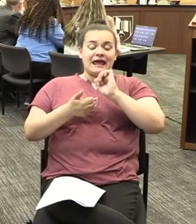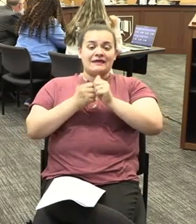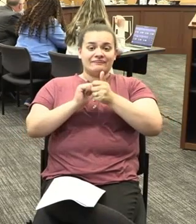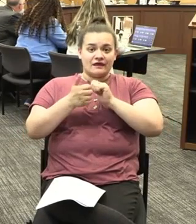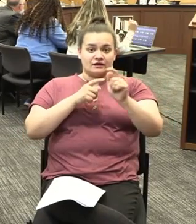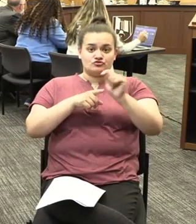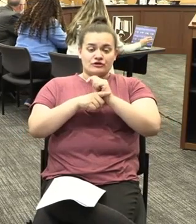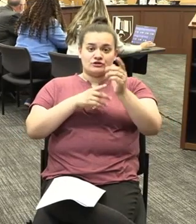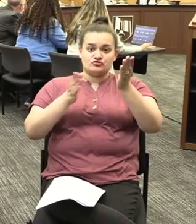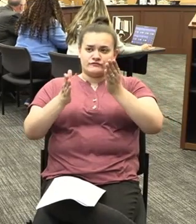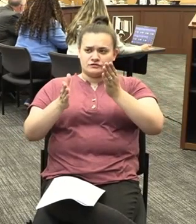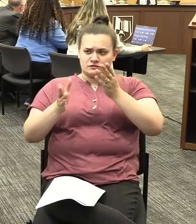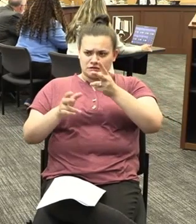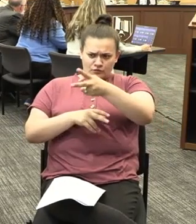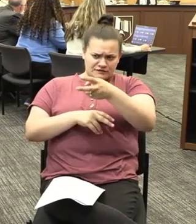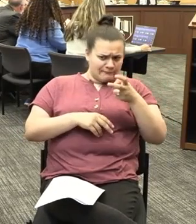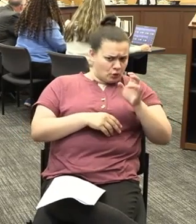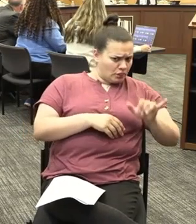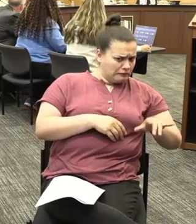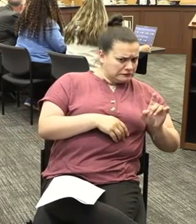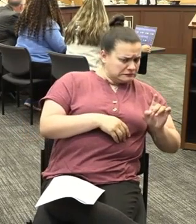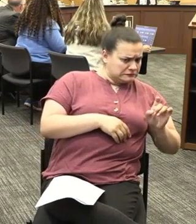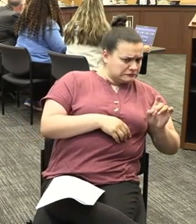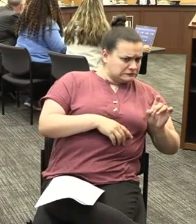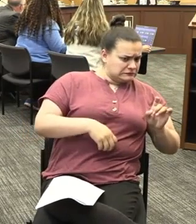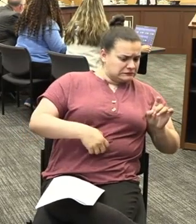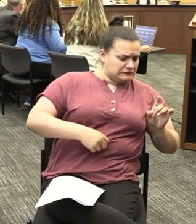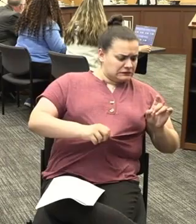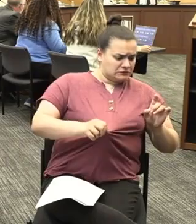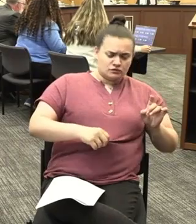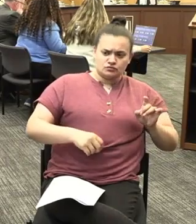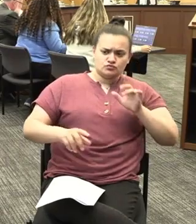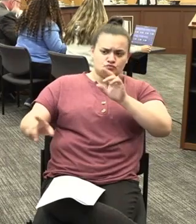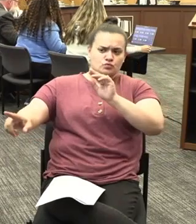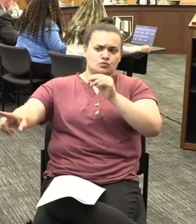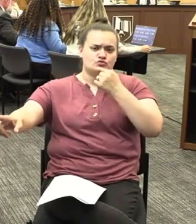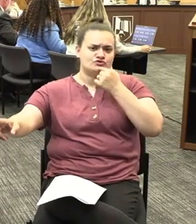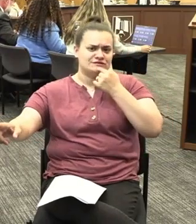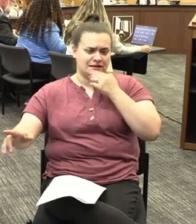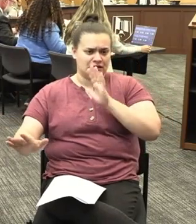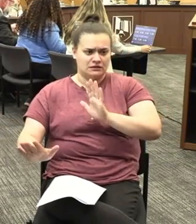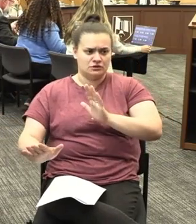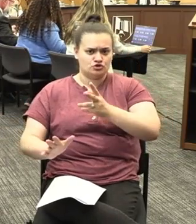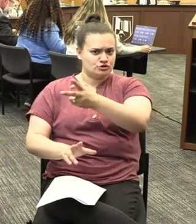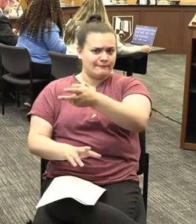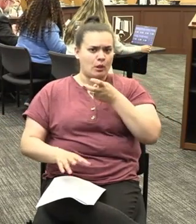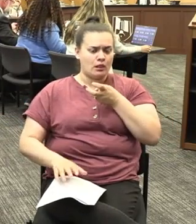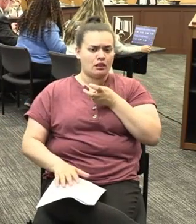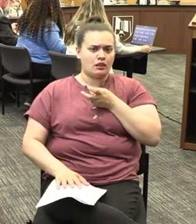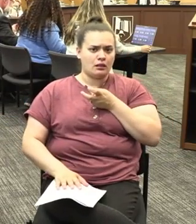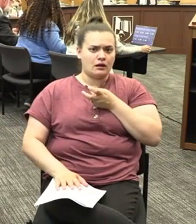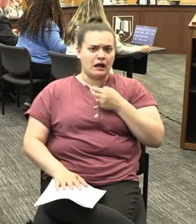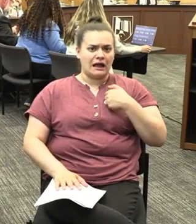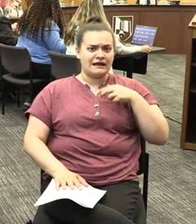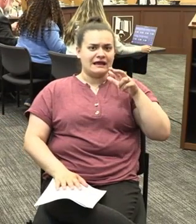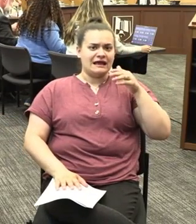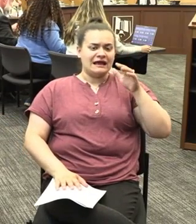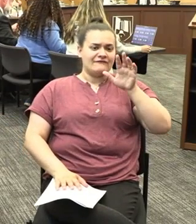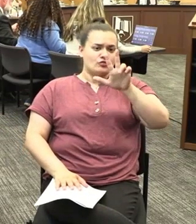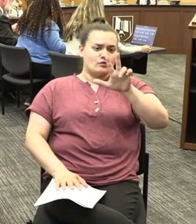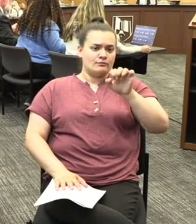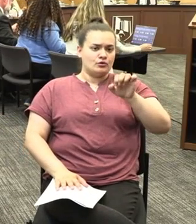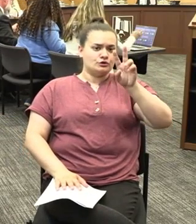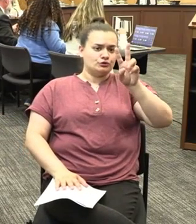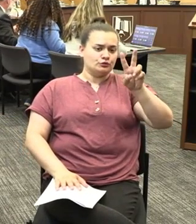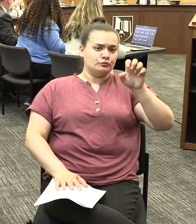I don't believe that was pulled. Was that pulled by somebody? Yes. No, she said, no, she pulled, I have 3.2.6. So